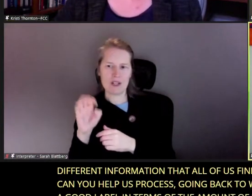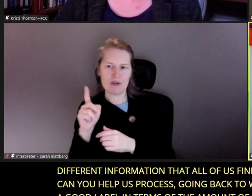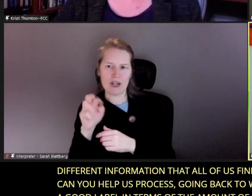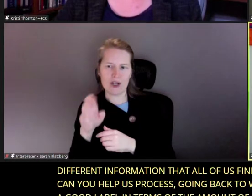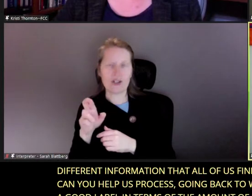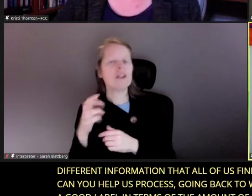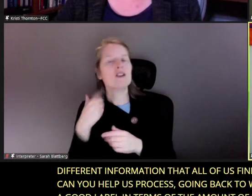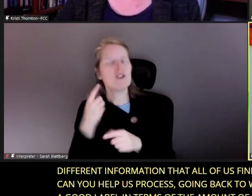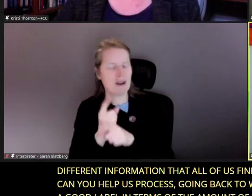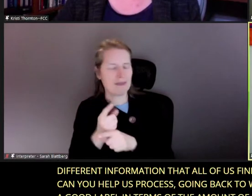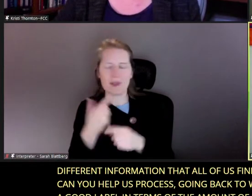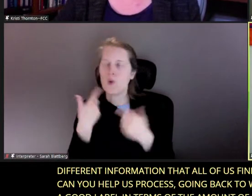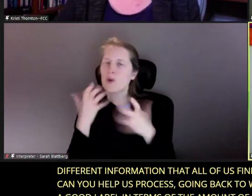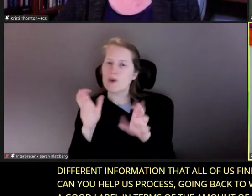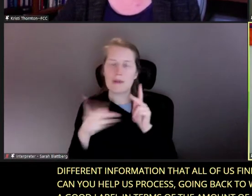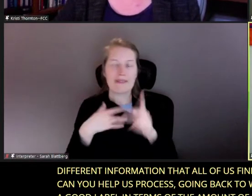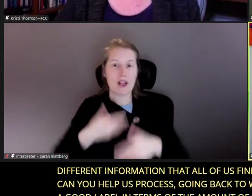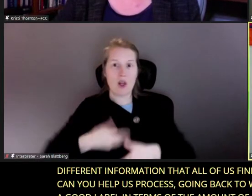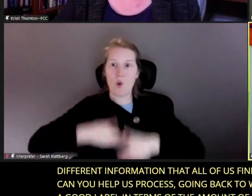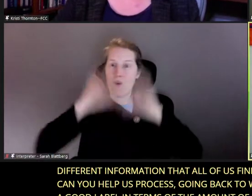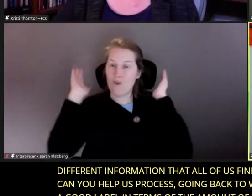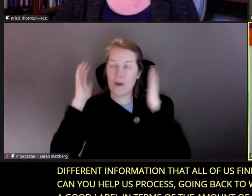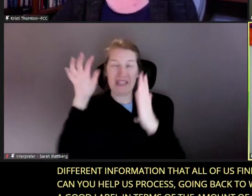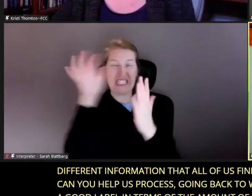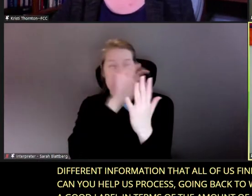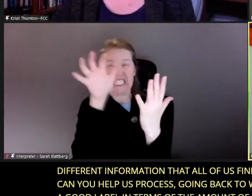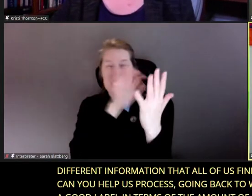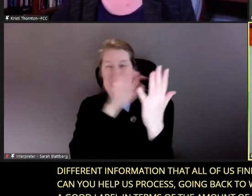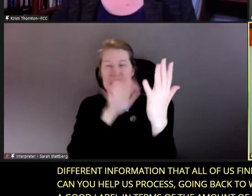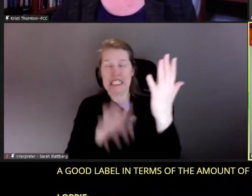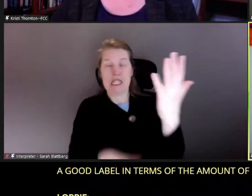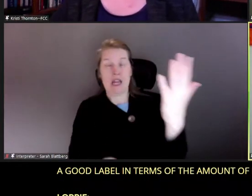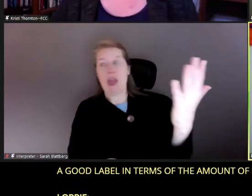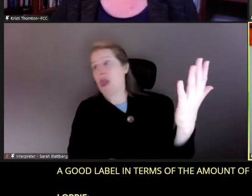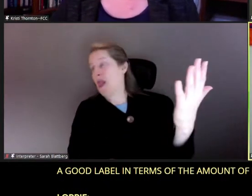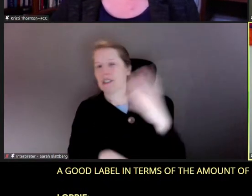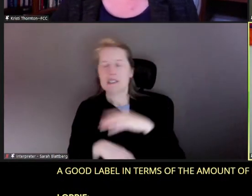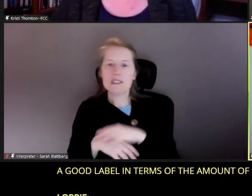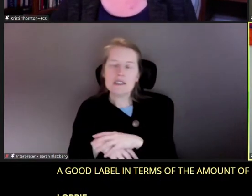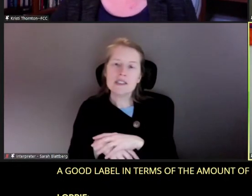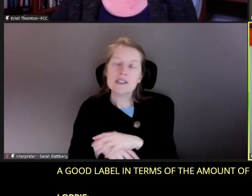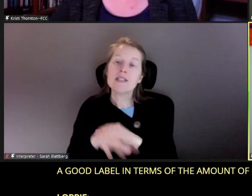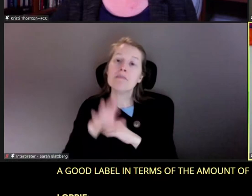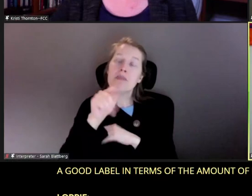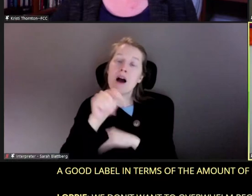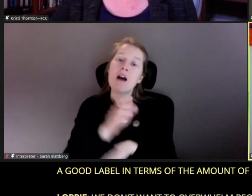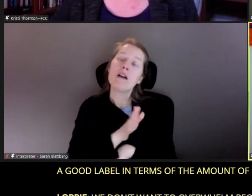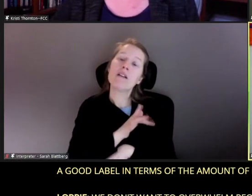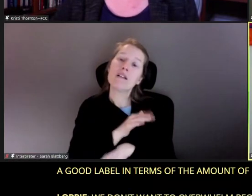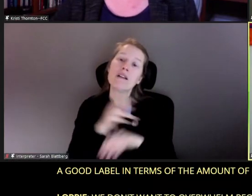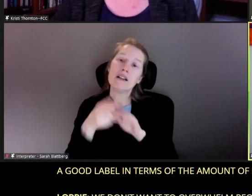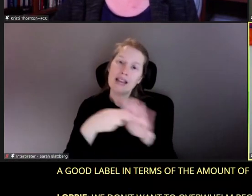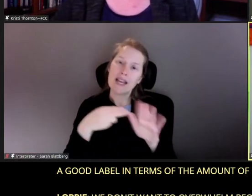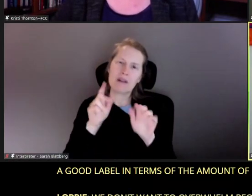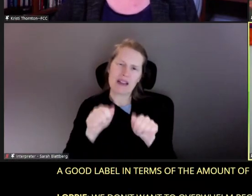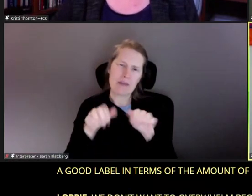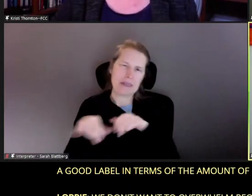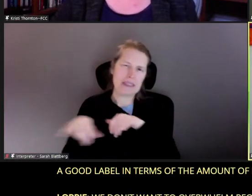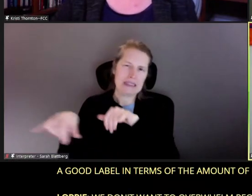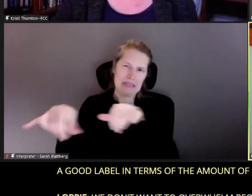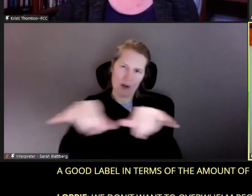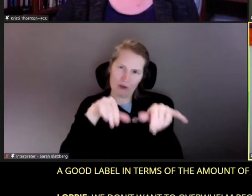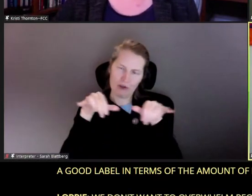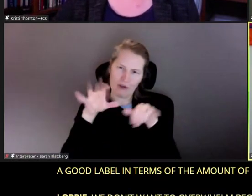with too much information. We also, one of the things that's nice about a label is that it's in a standardized format. And